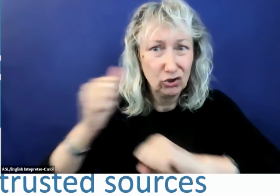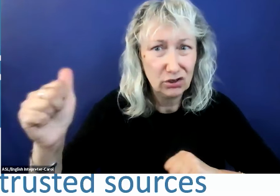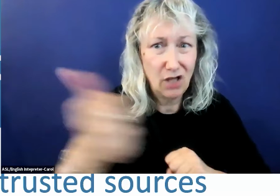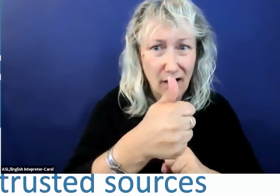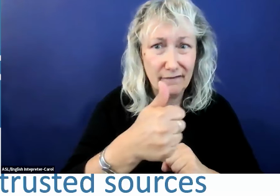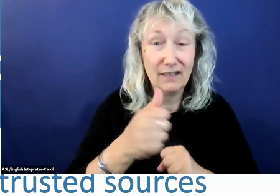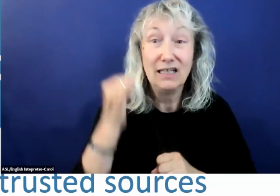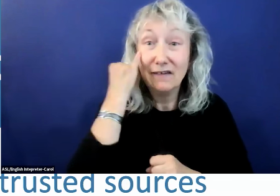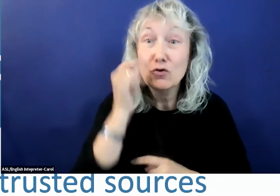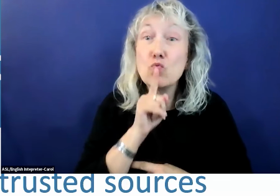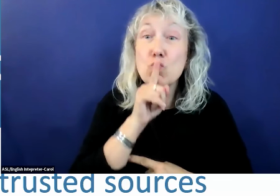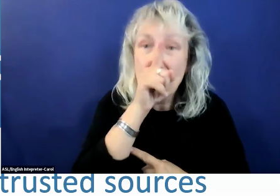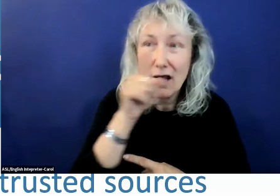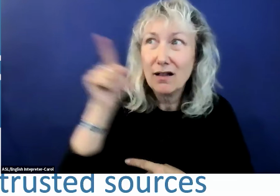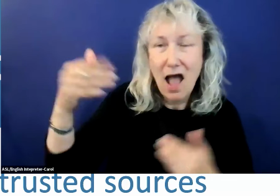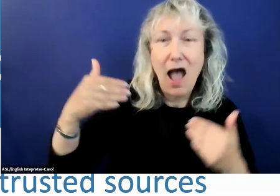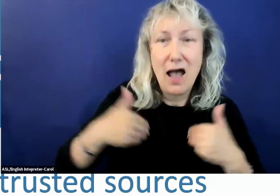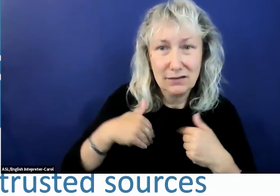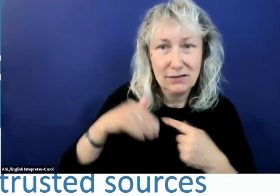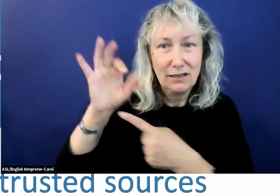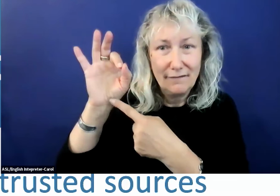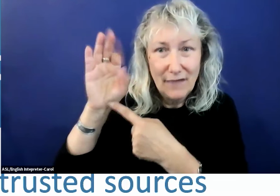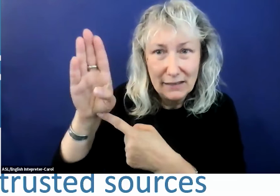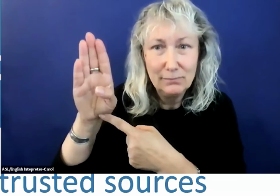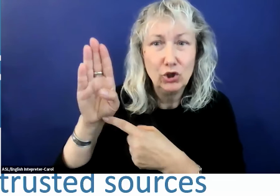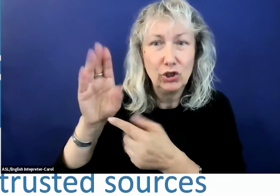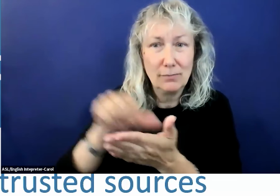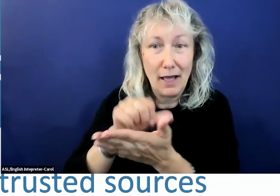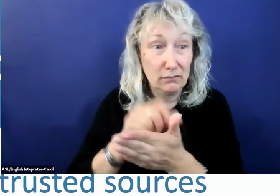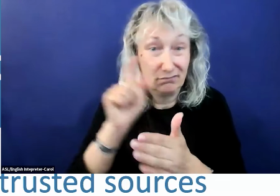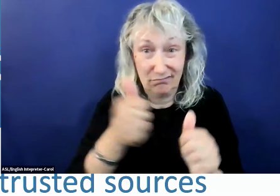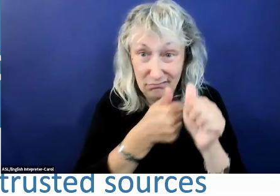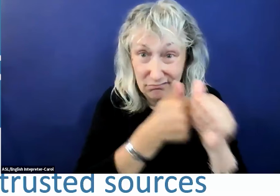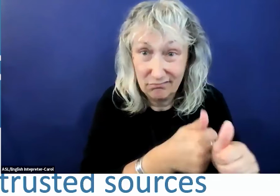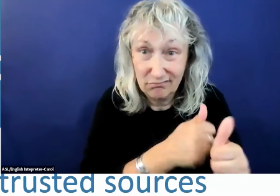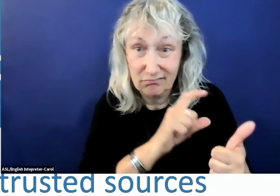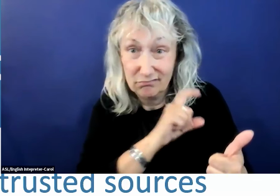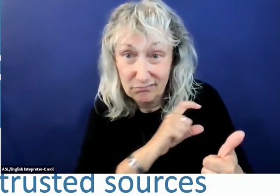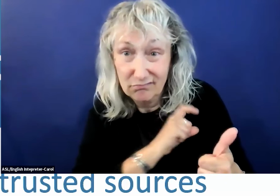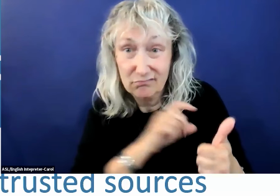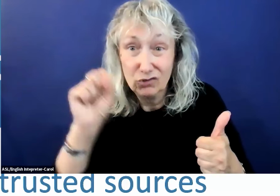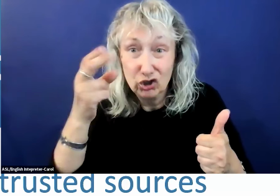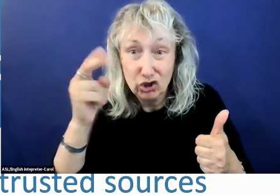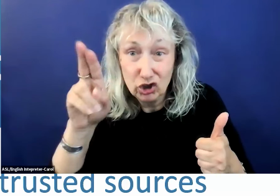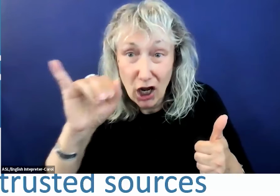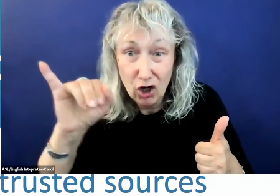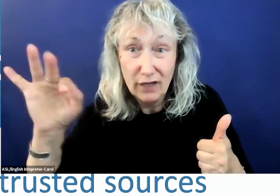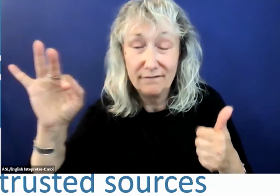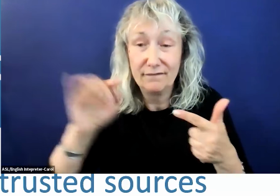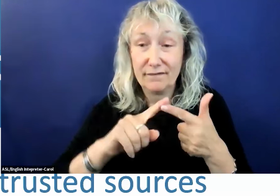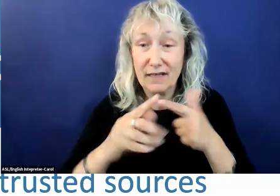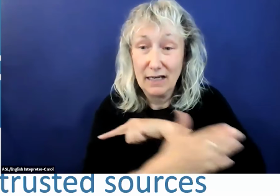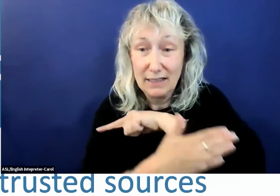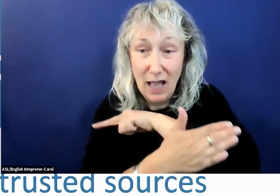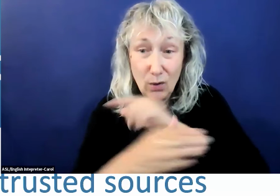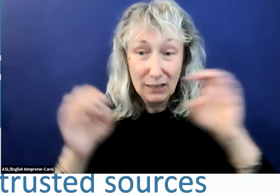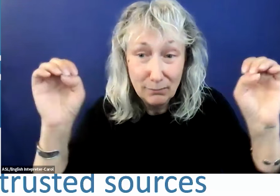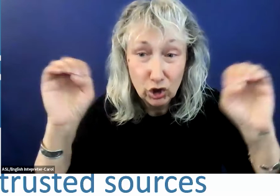Facebook page. So follow the sheriff's office or the county emergency office or the